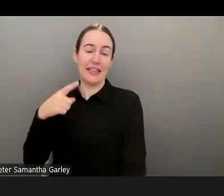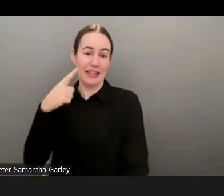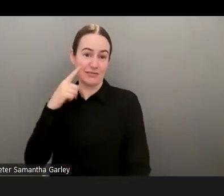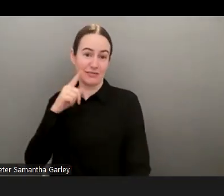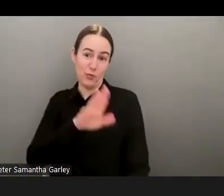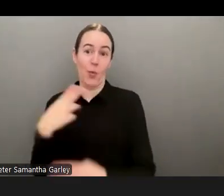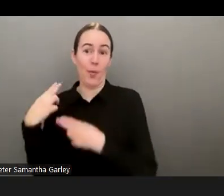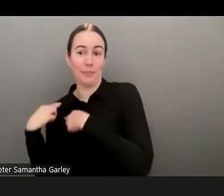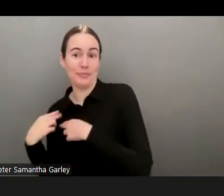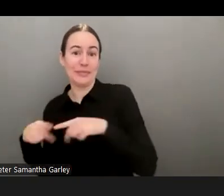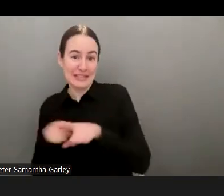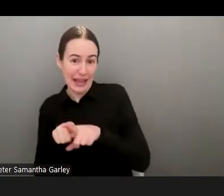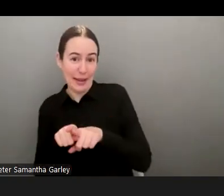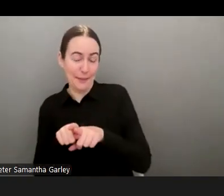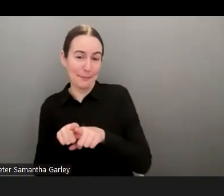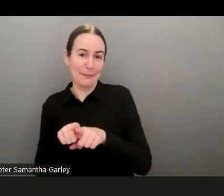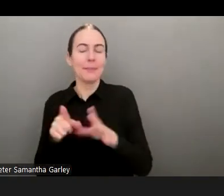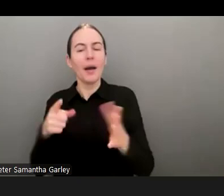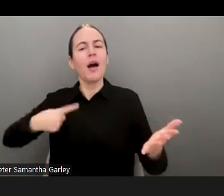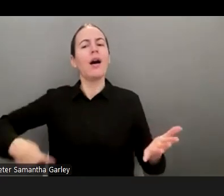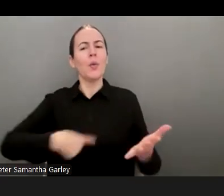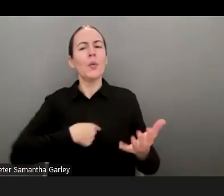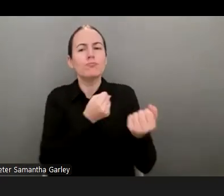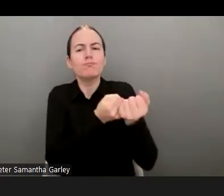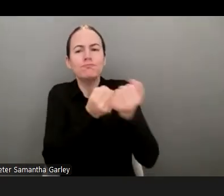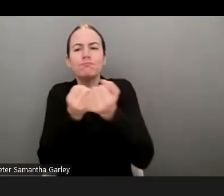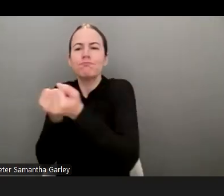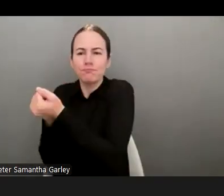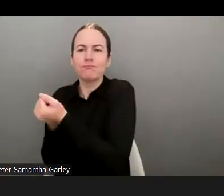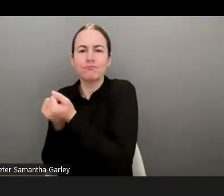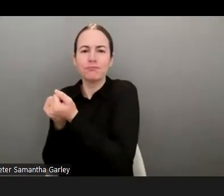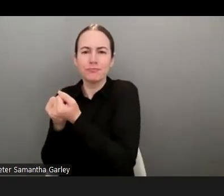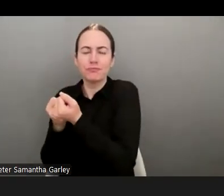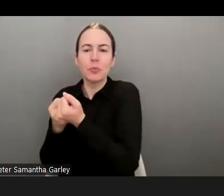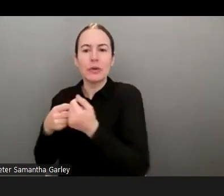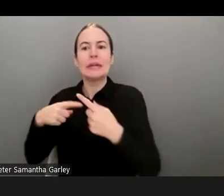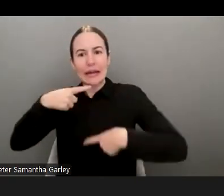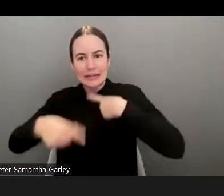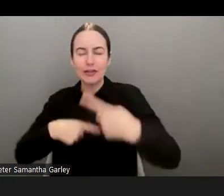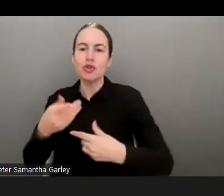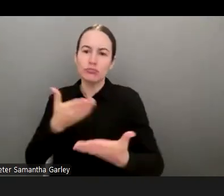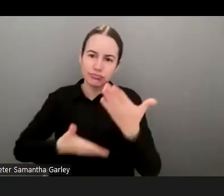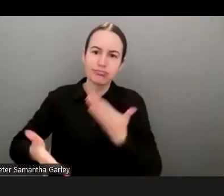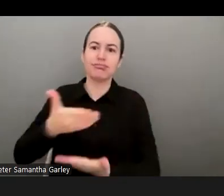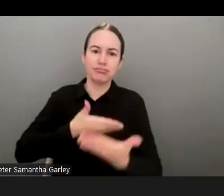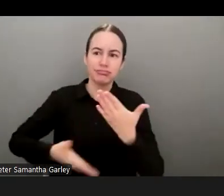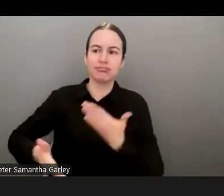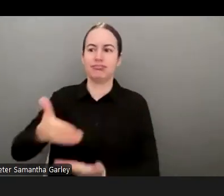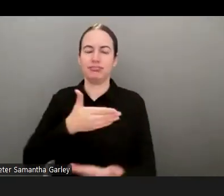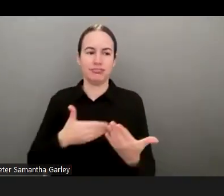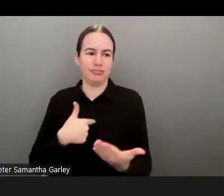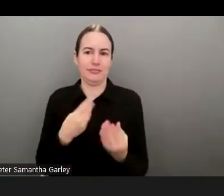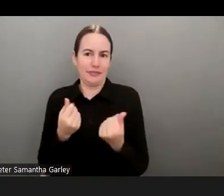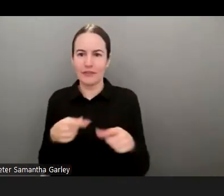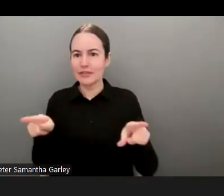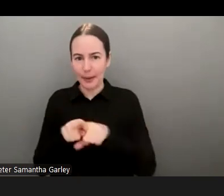they know what they're doing. But we can all help, of course. All stakeholders can make sure that we keep talking about it. So because I agree, I think there are